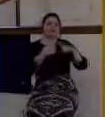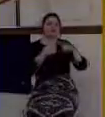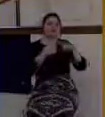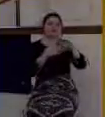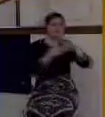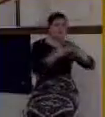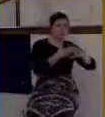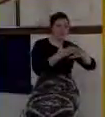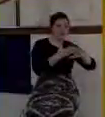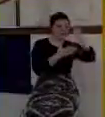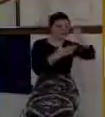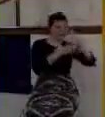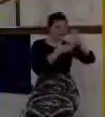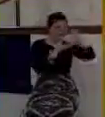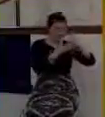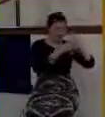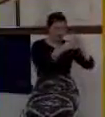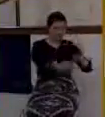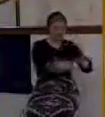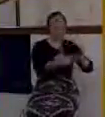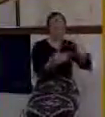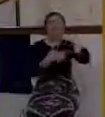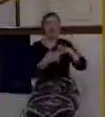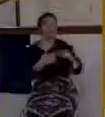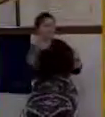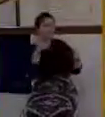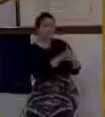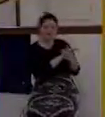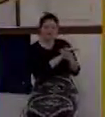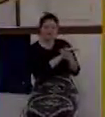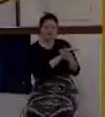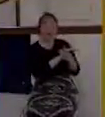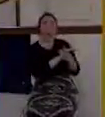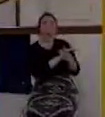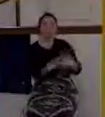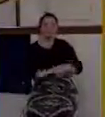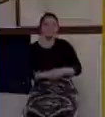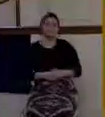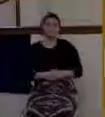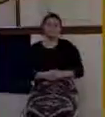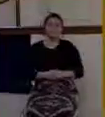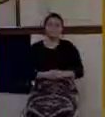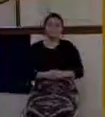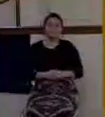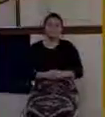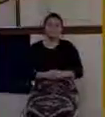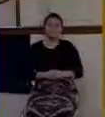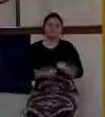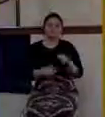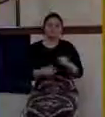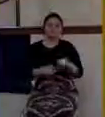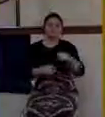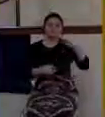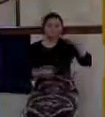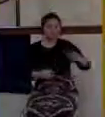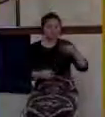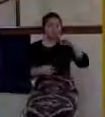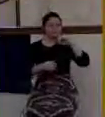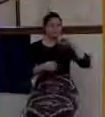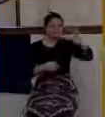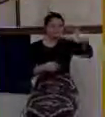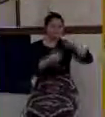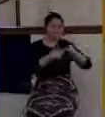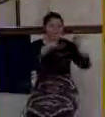were seven brethren, and they first took a wife, and dying left no seed. And the second took her and died,